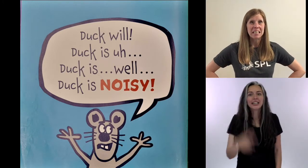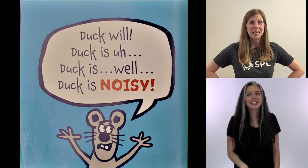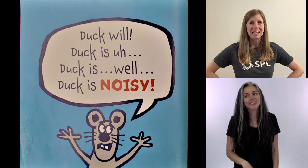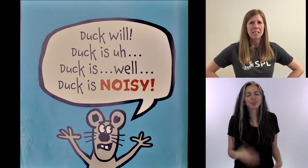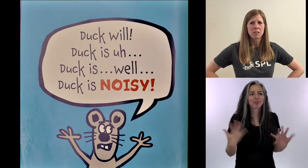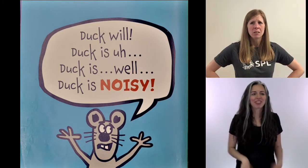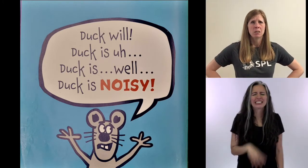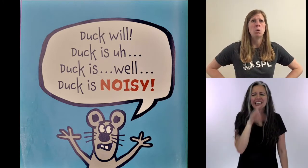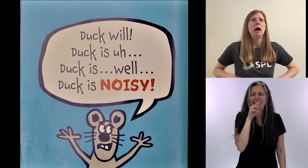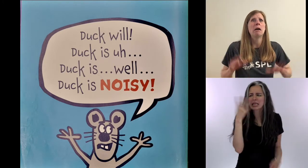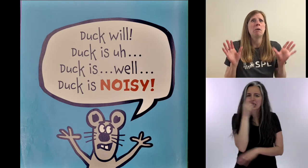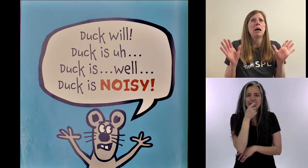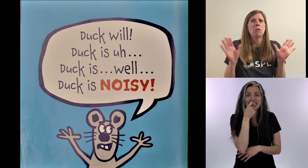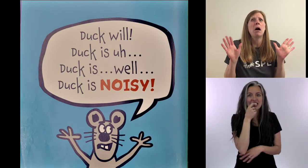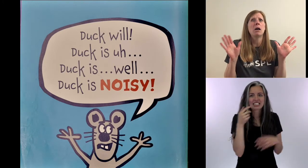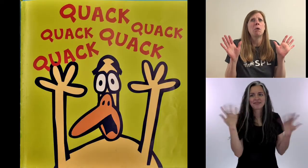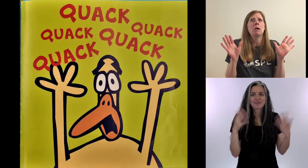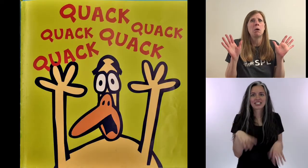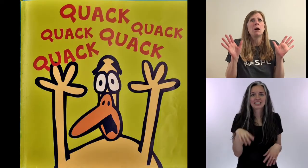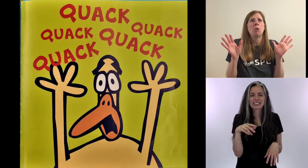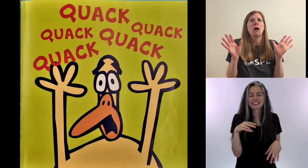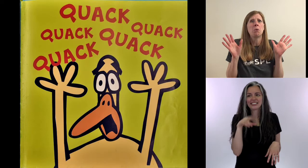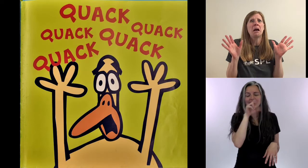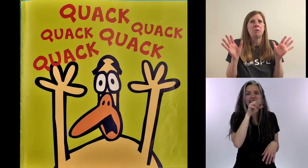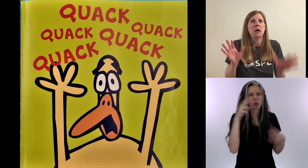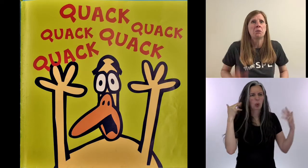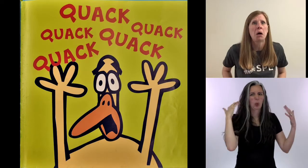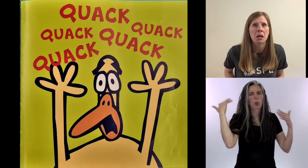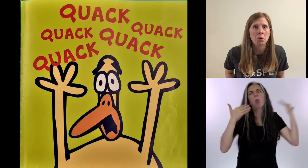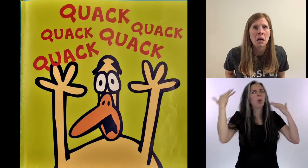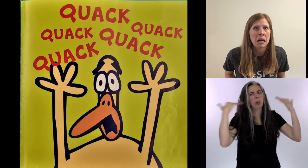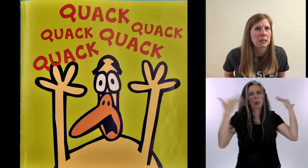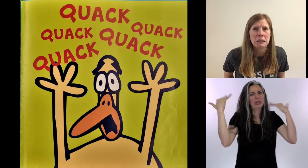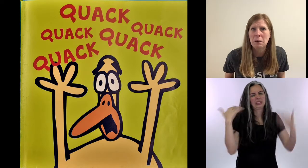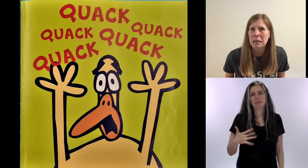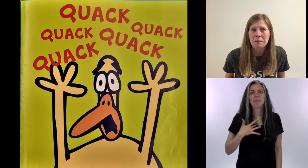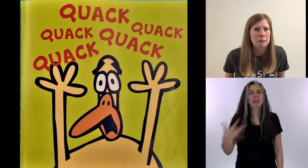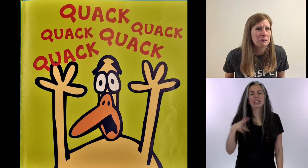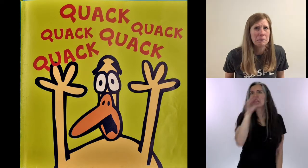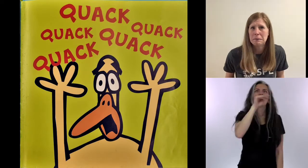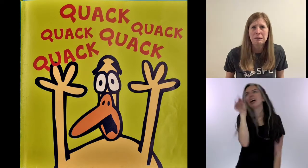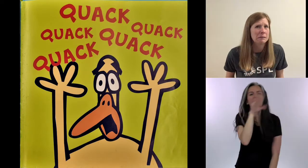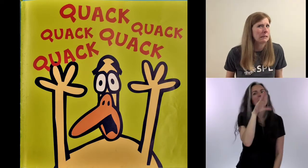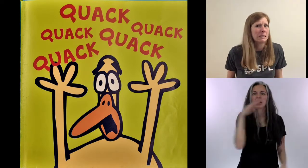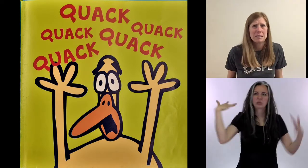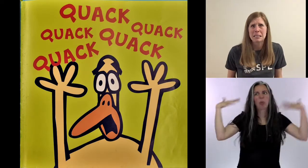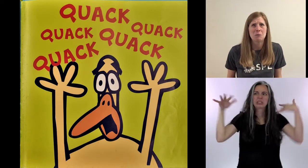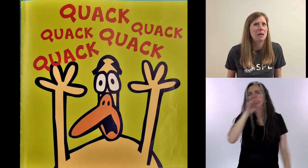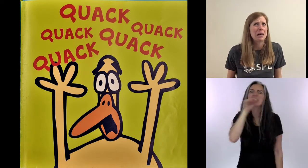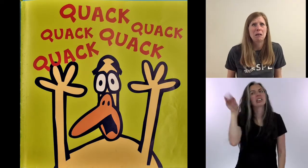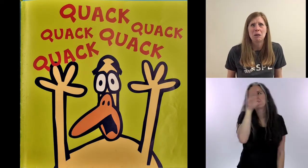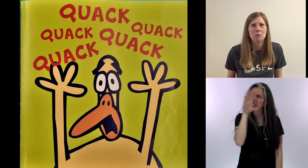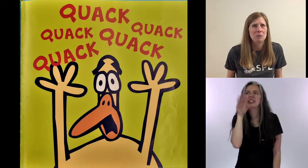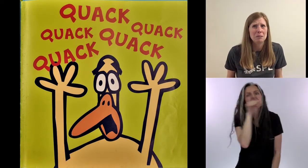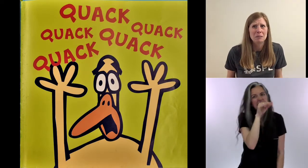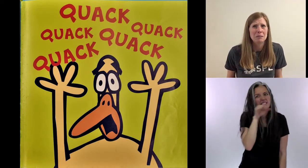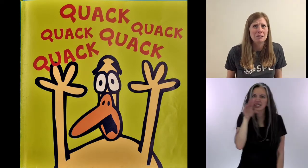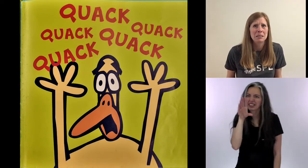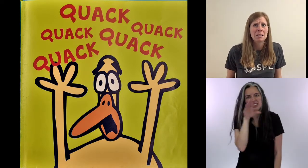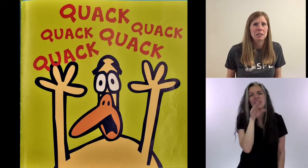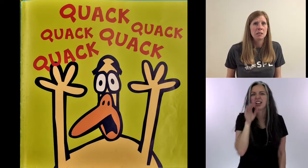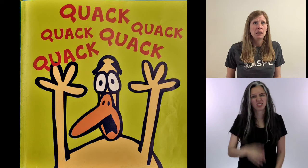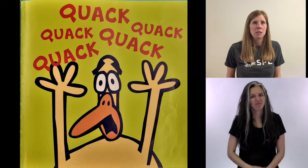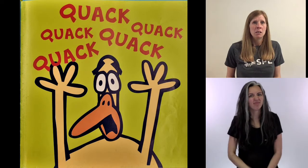noisy. Quack, quack, quack, quack, quack, quack, quack, quack, quack, quack, quack. Oh, Duck doesn't want to go.